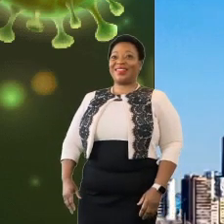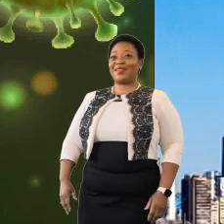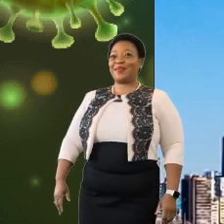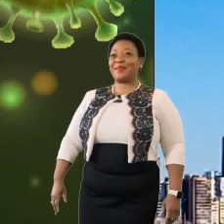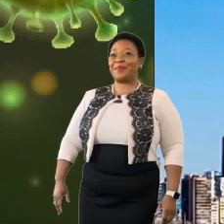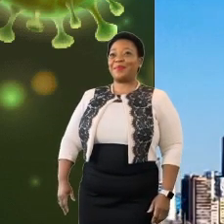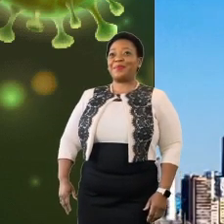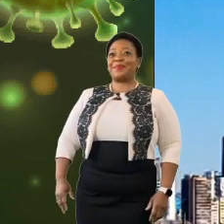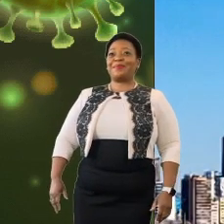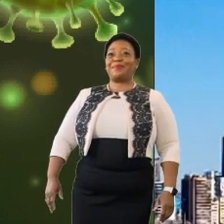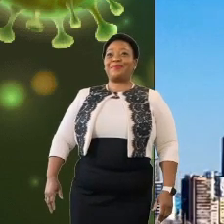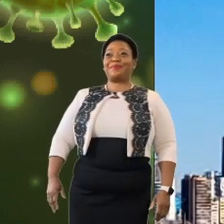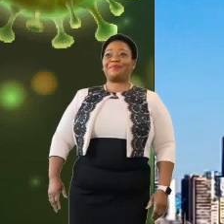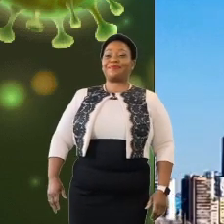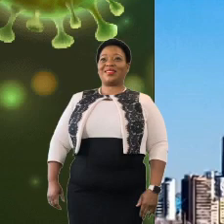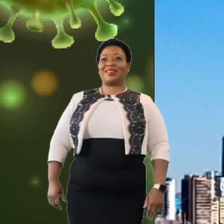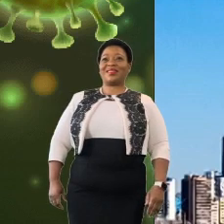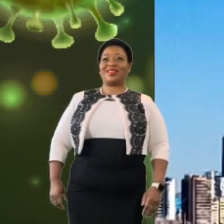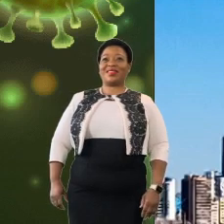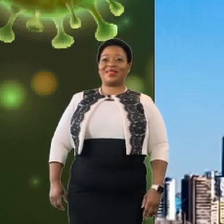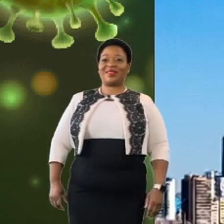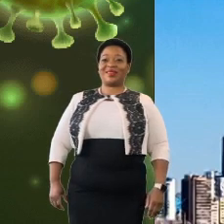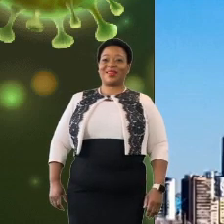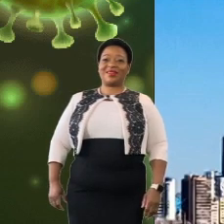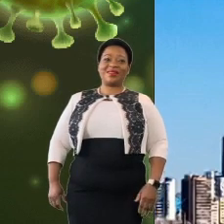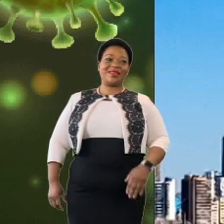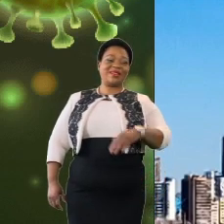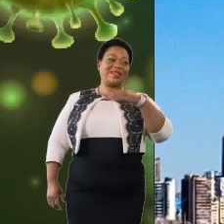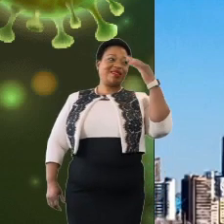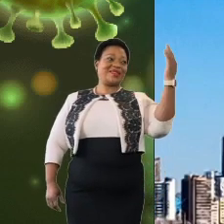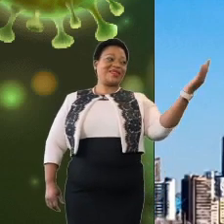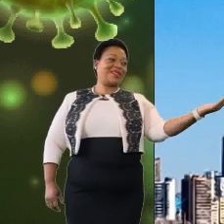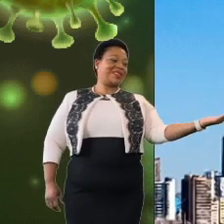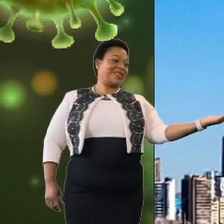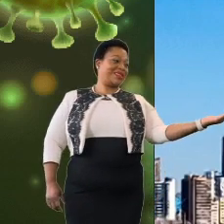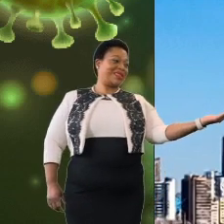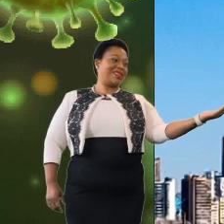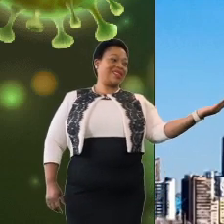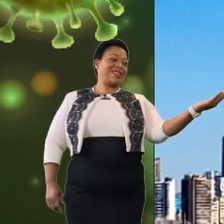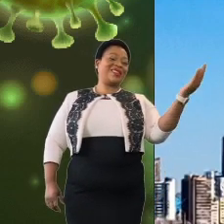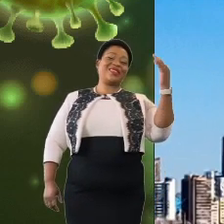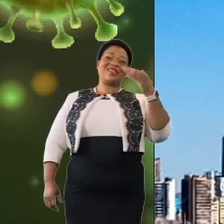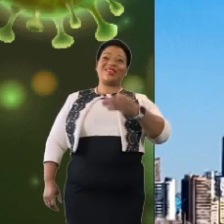other interviews, you know, he's in high demand because UIF has been